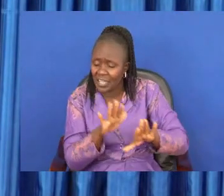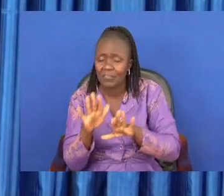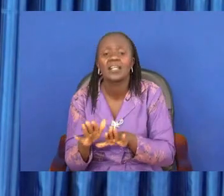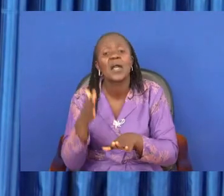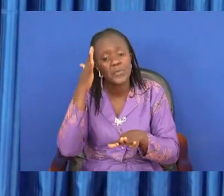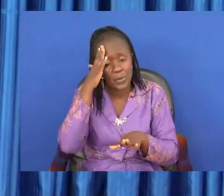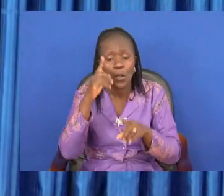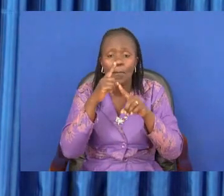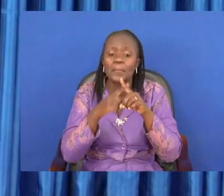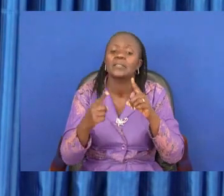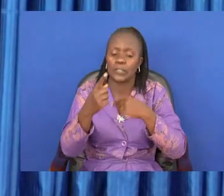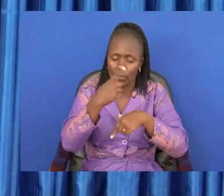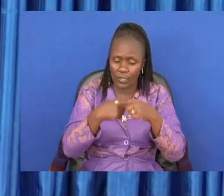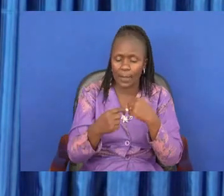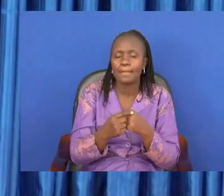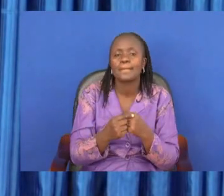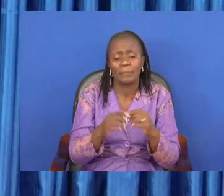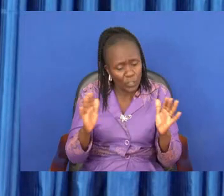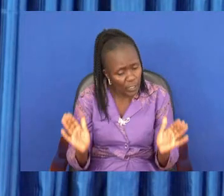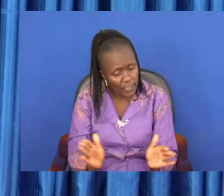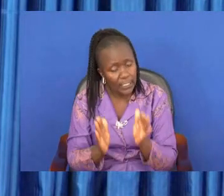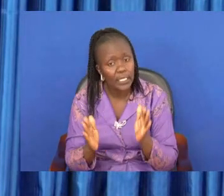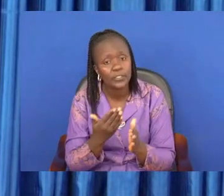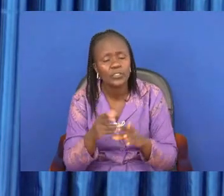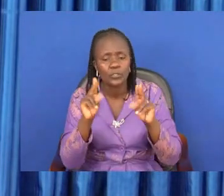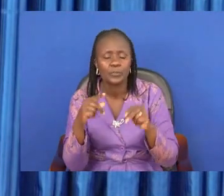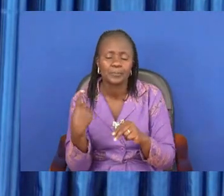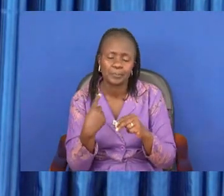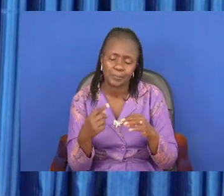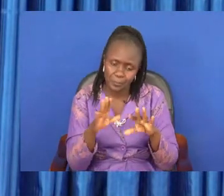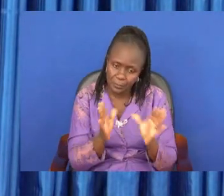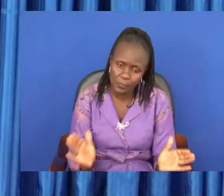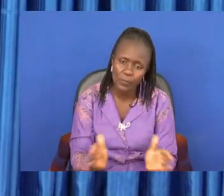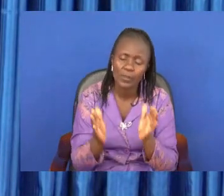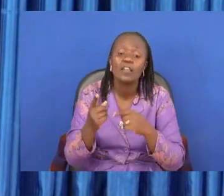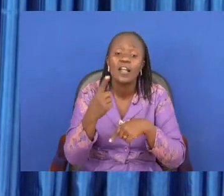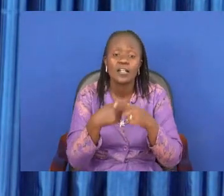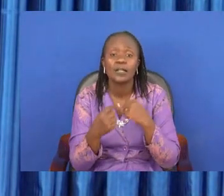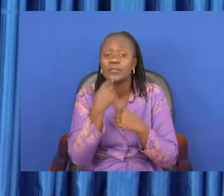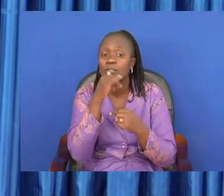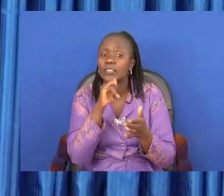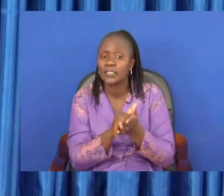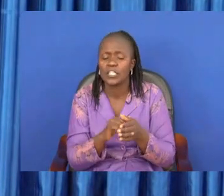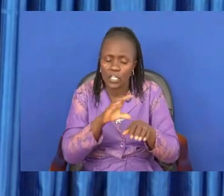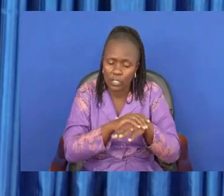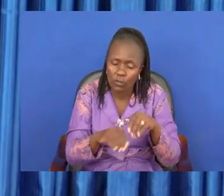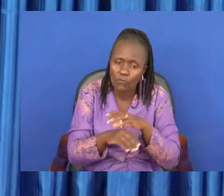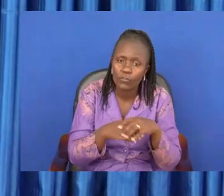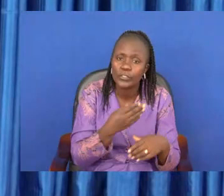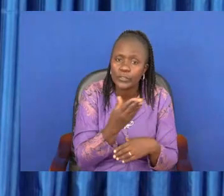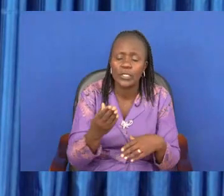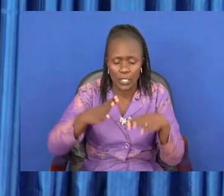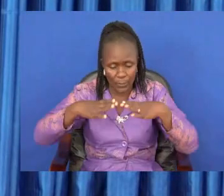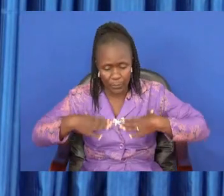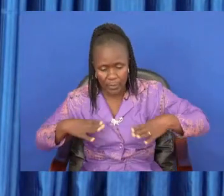challenges, but we have come so that we can encourage you. Not only encouraging you, we have come so that we can comfort you. These